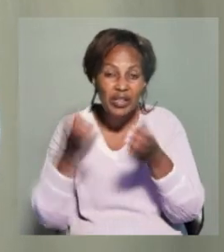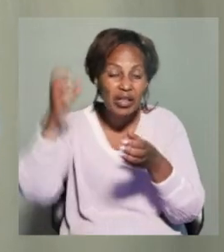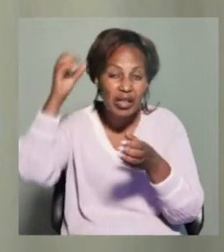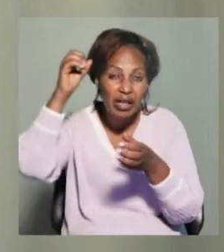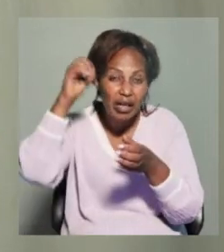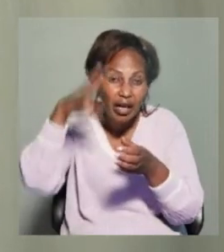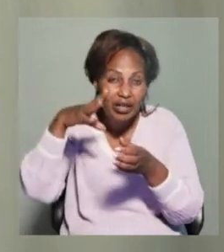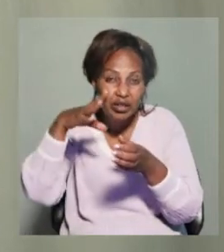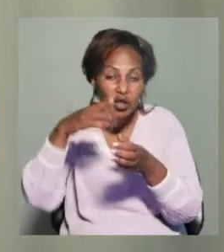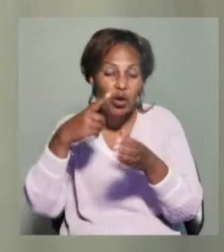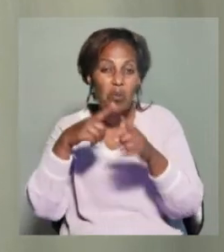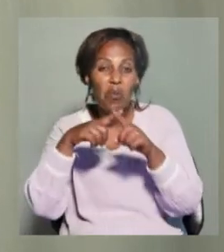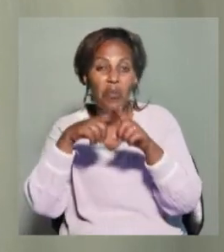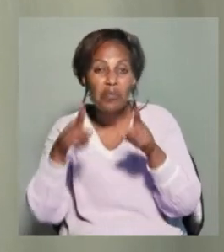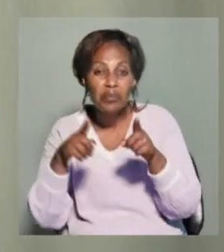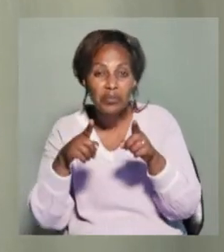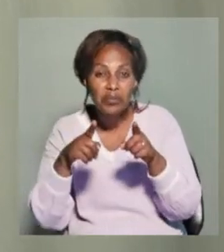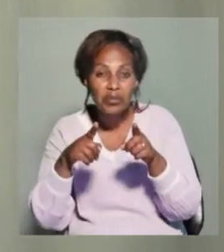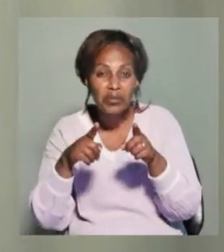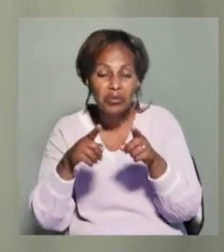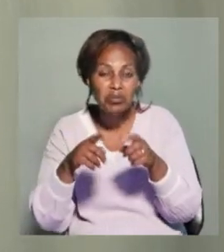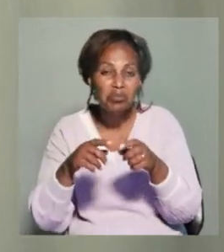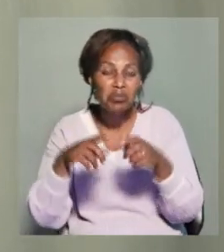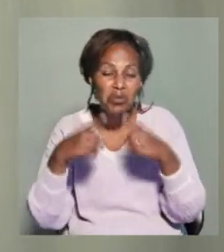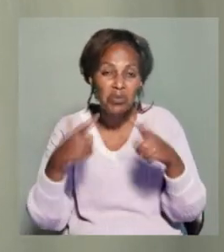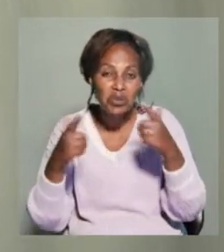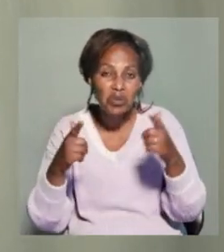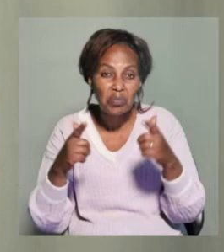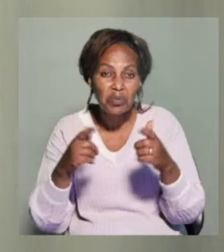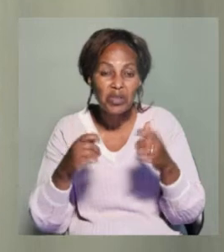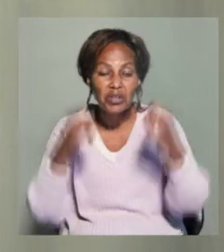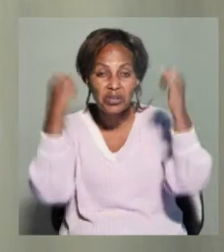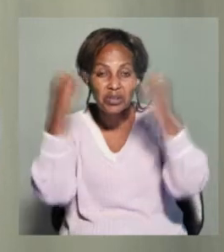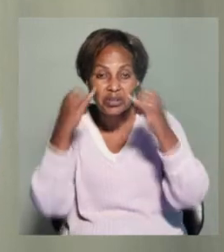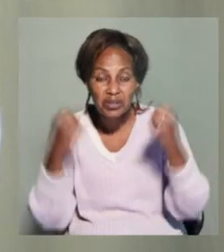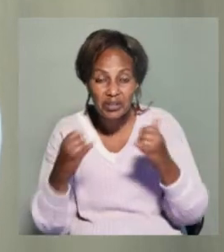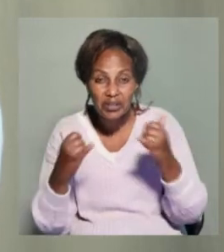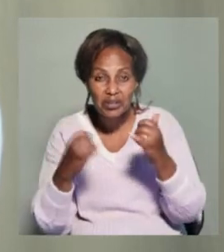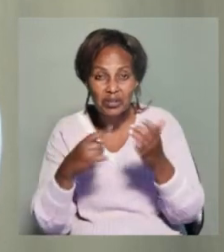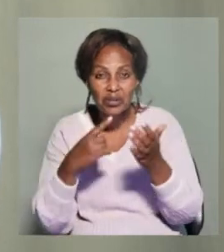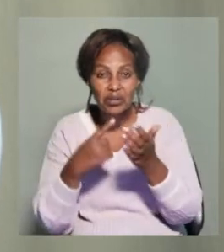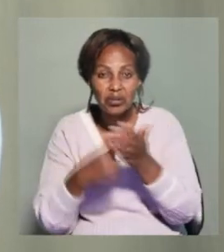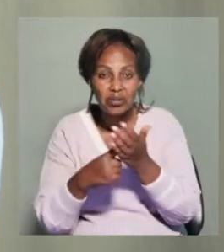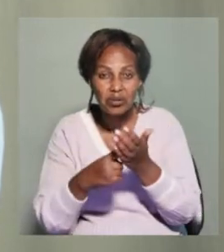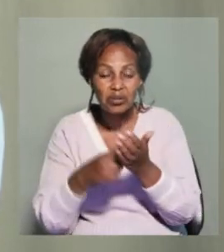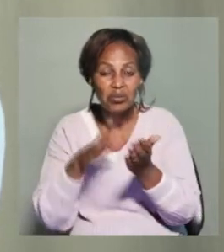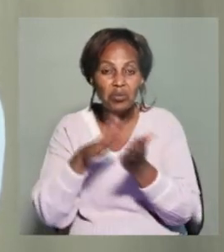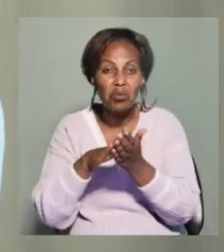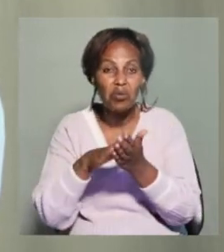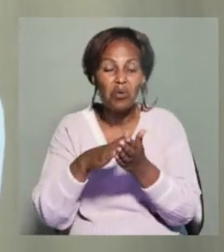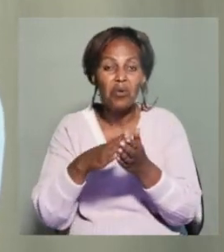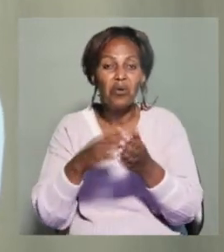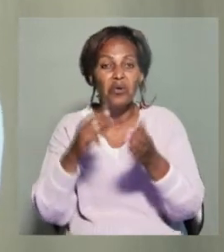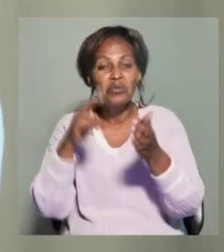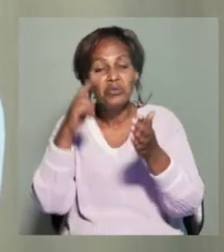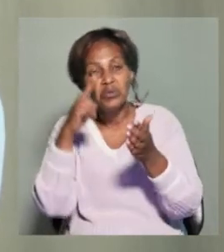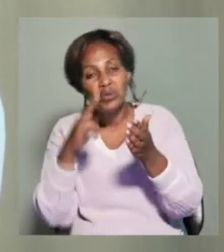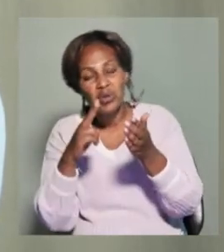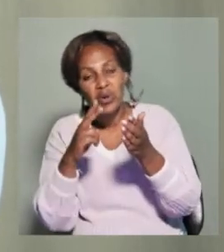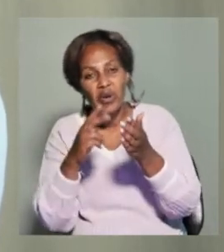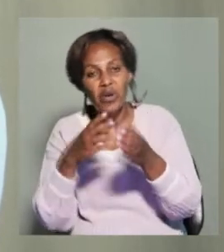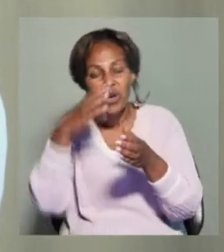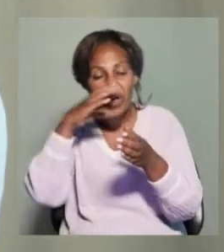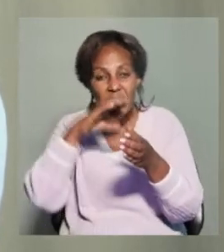Unfortunately, by their design, incandescent lamps are heating a filament. When a filament